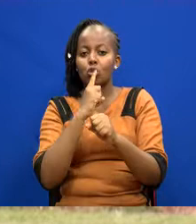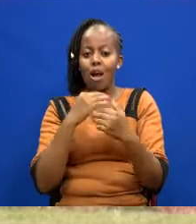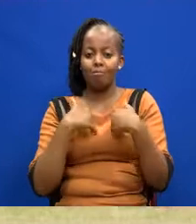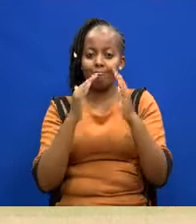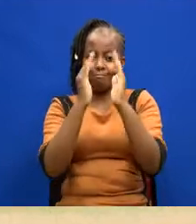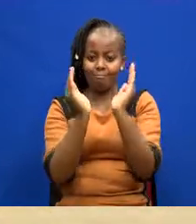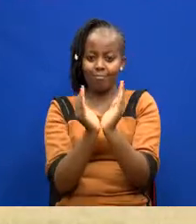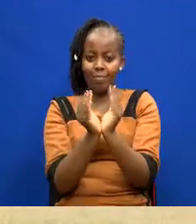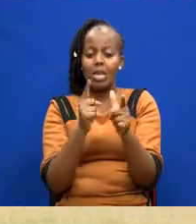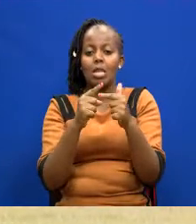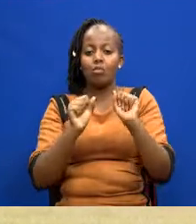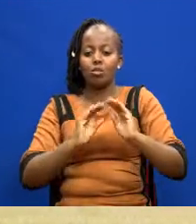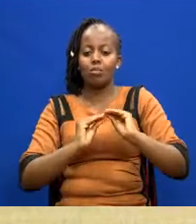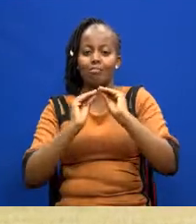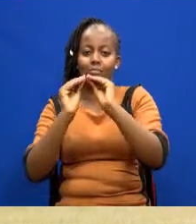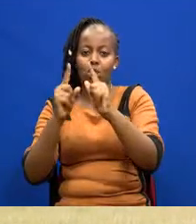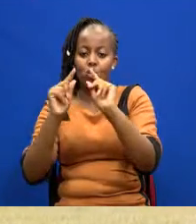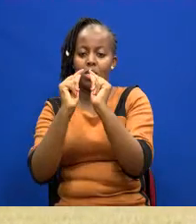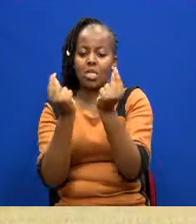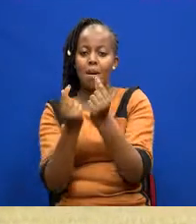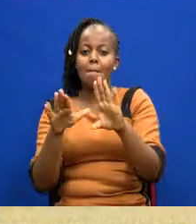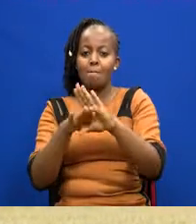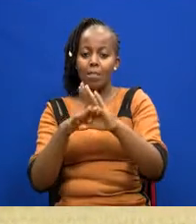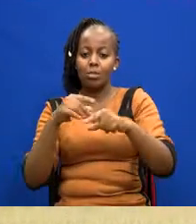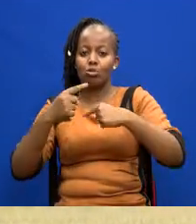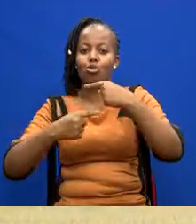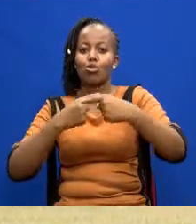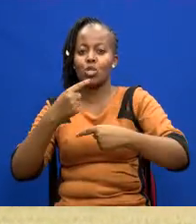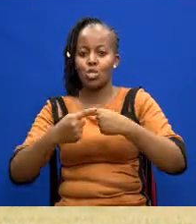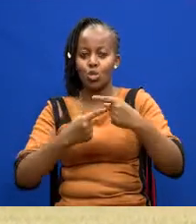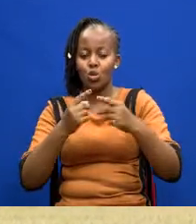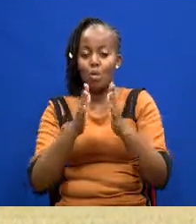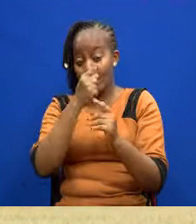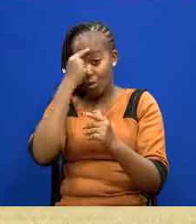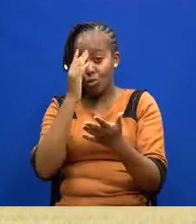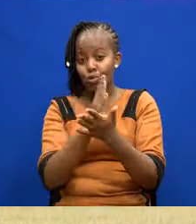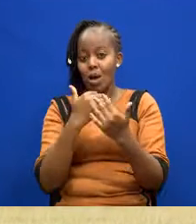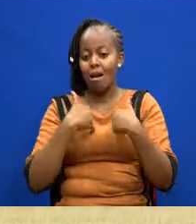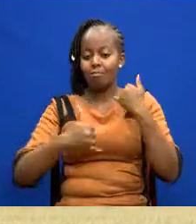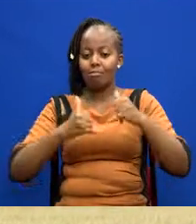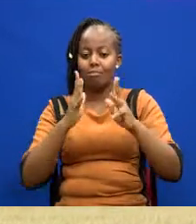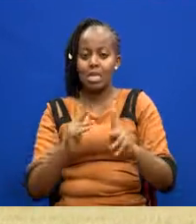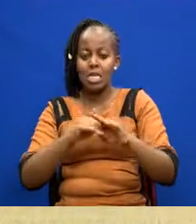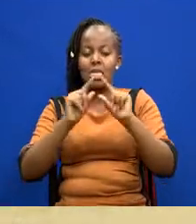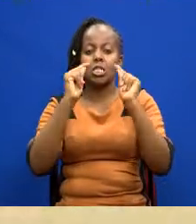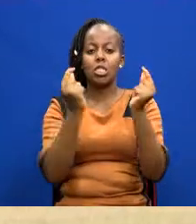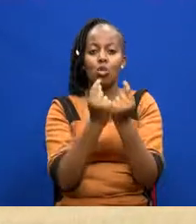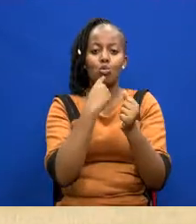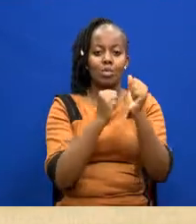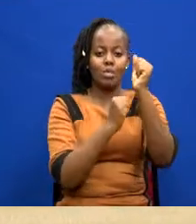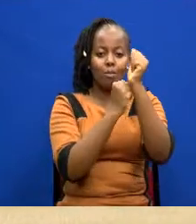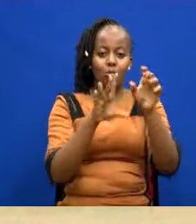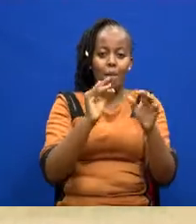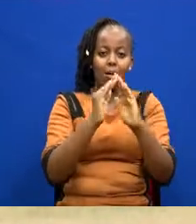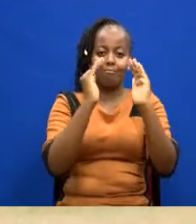your hand and you can present it back to your teammates for continuity, because the other players in the team will come in to support,